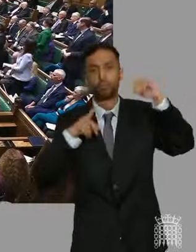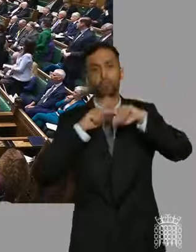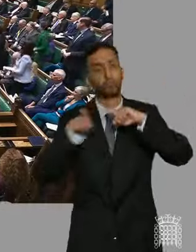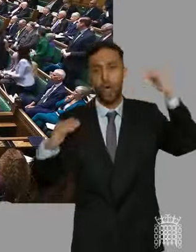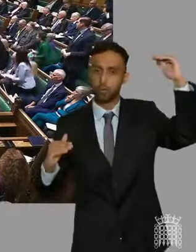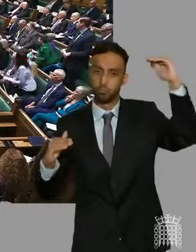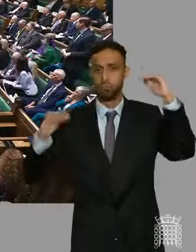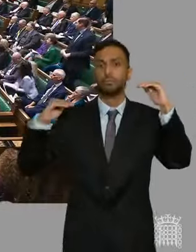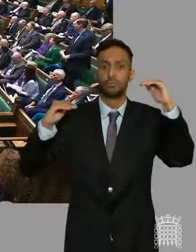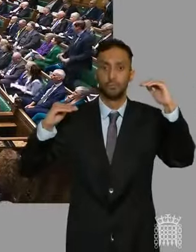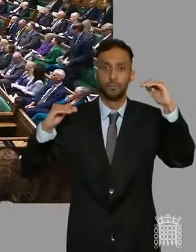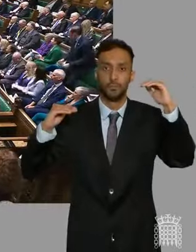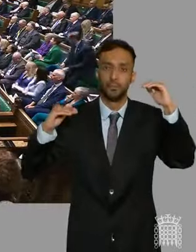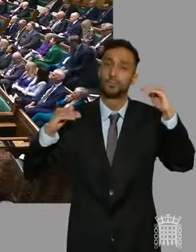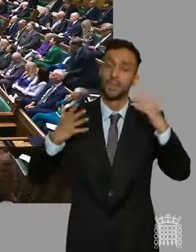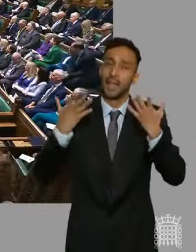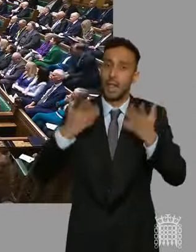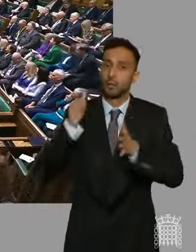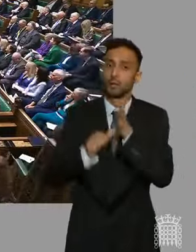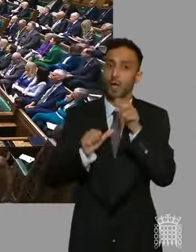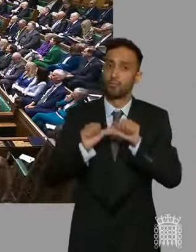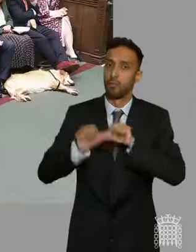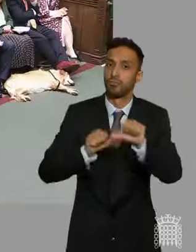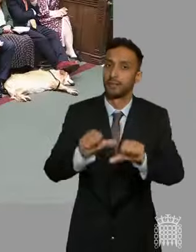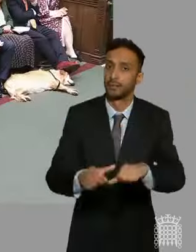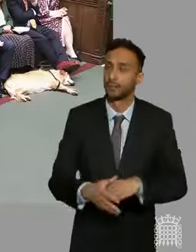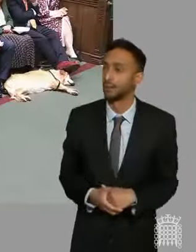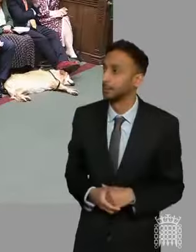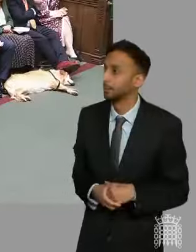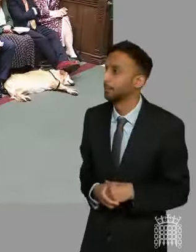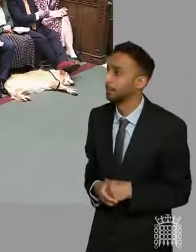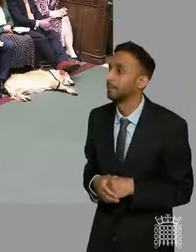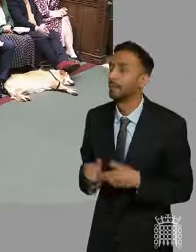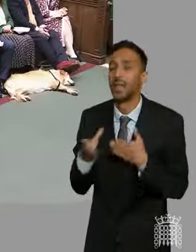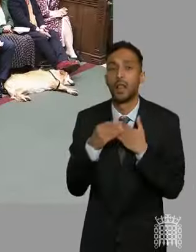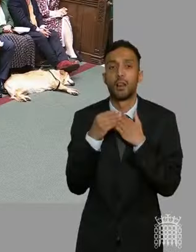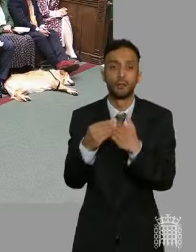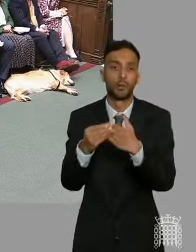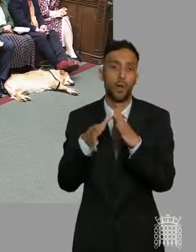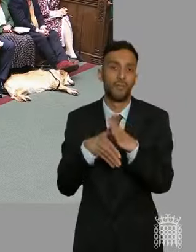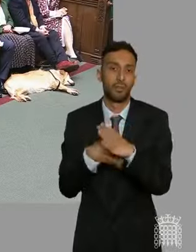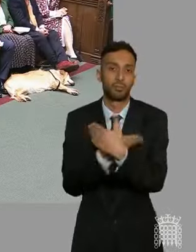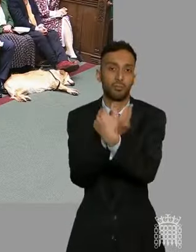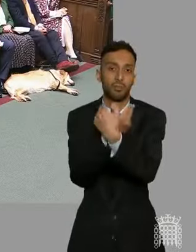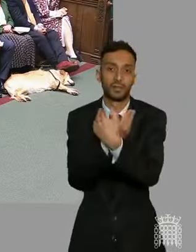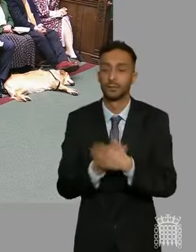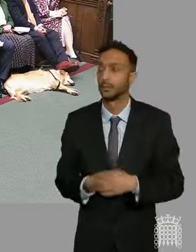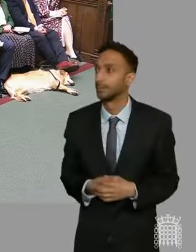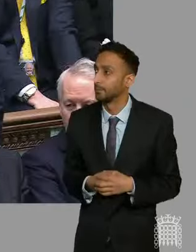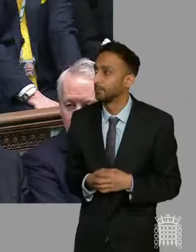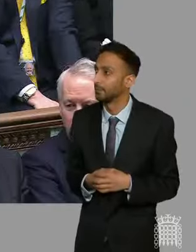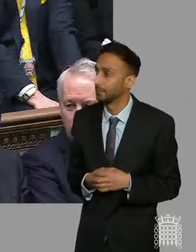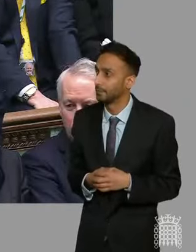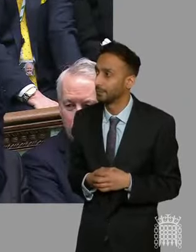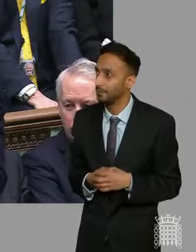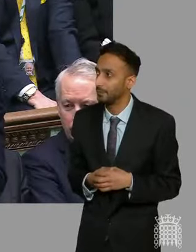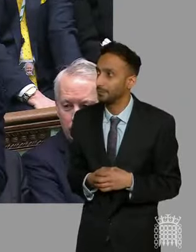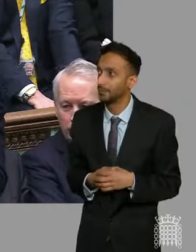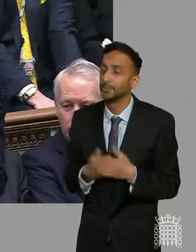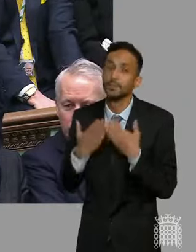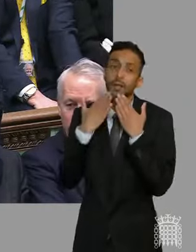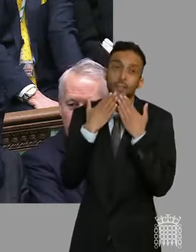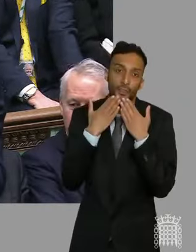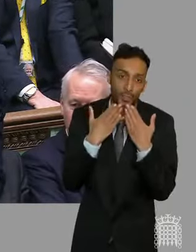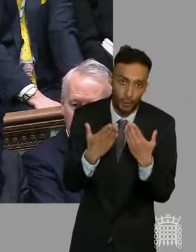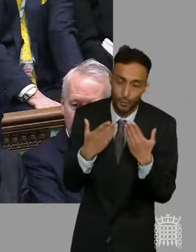Ed Davey. Thank you, Mr. Speaker. And can I start by wishing the Prime Minister well on his trip to the